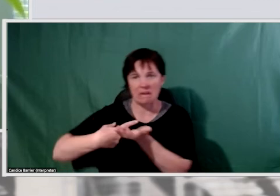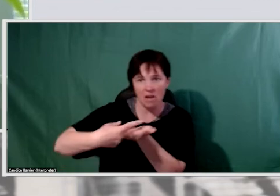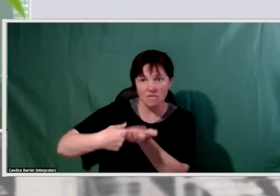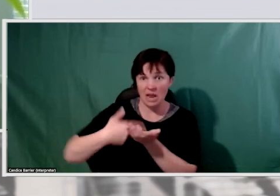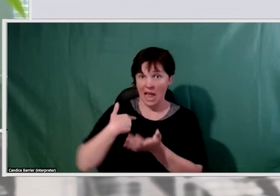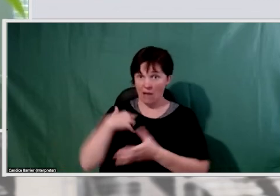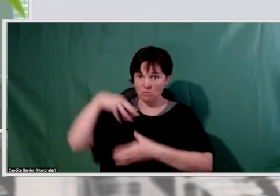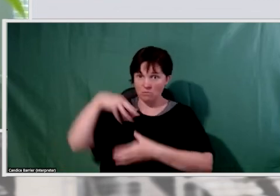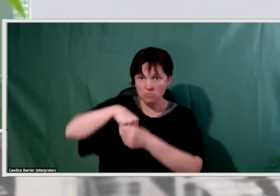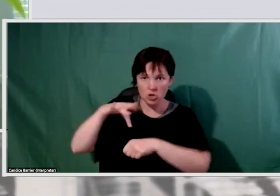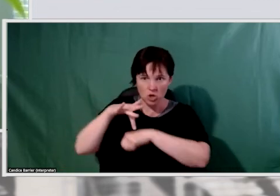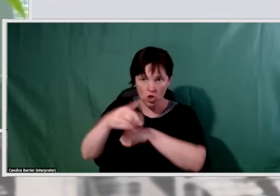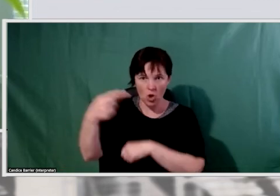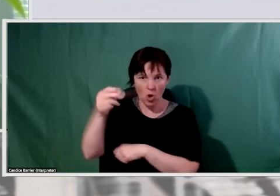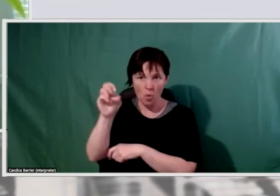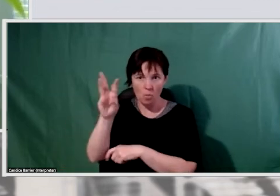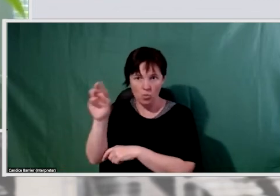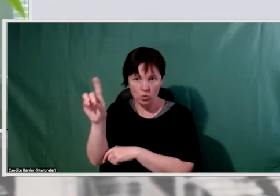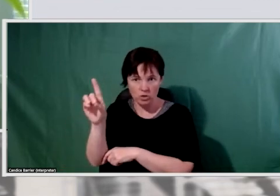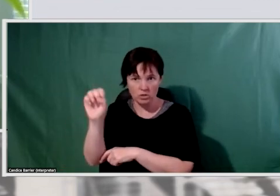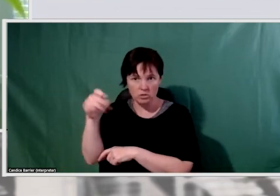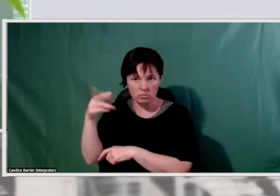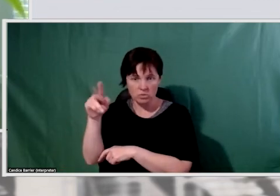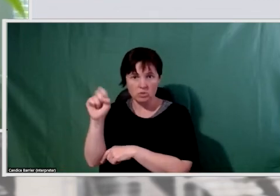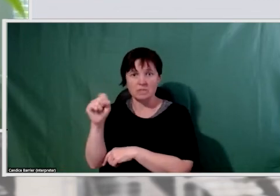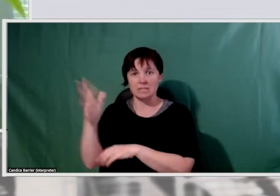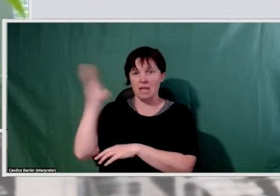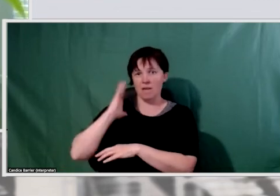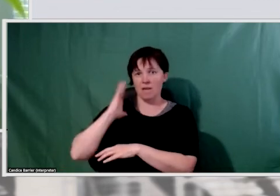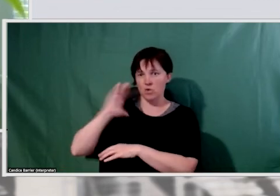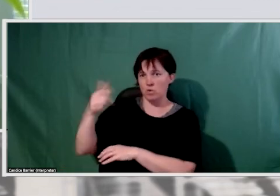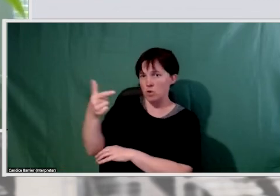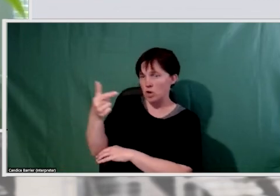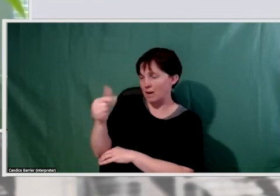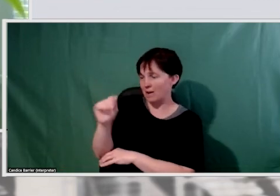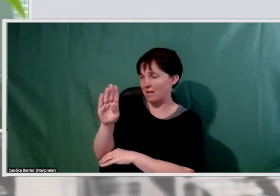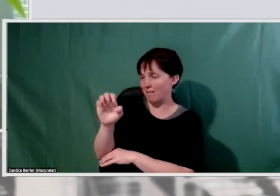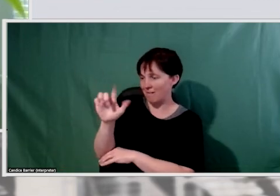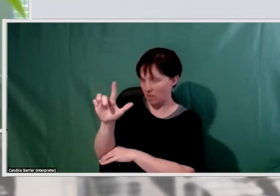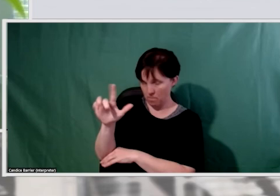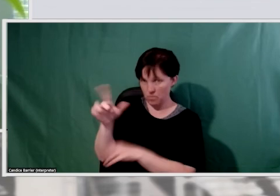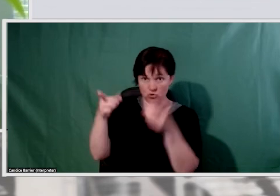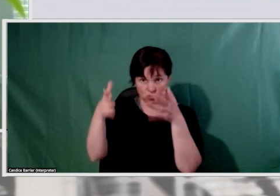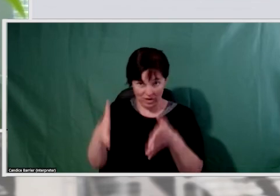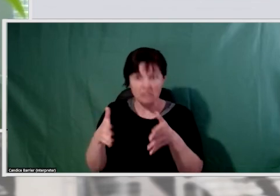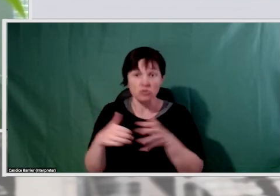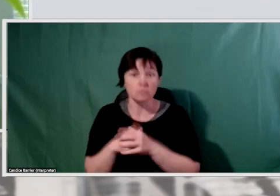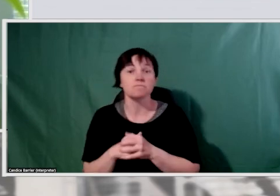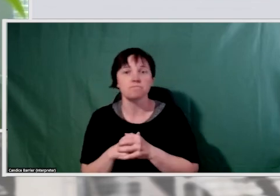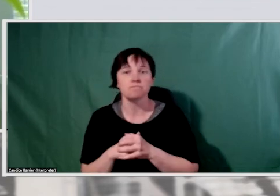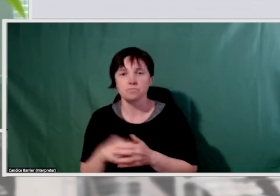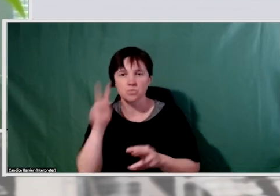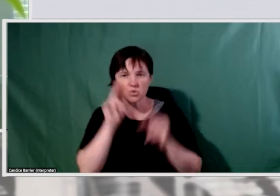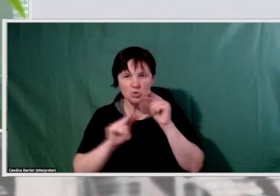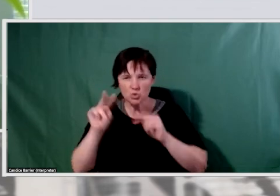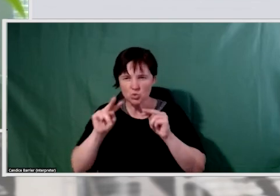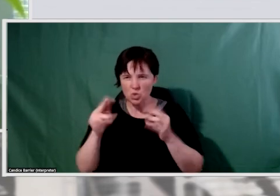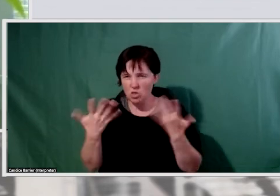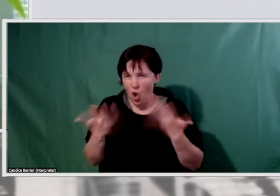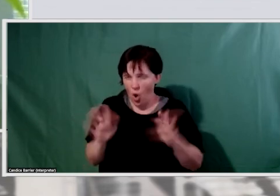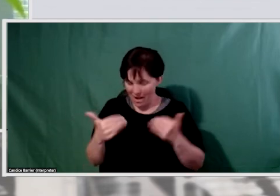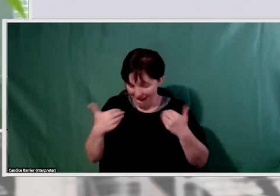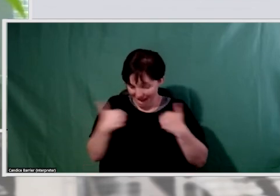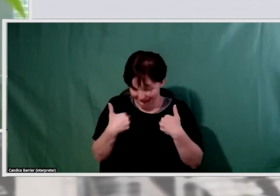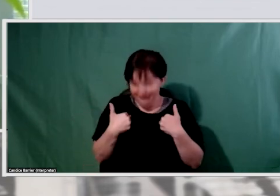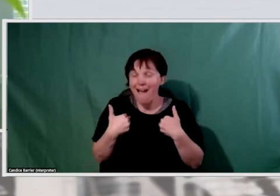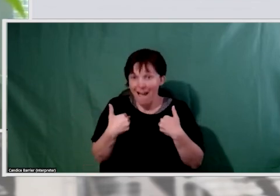conversation between Homewood Sports and former director Gable early on, where we were looking at the existing amenities, right? And the field that